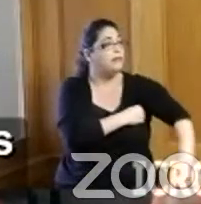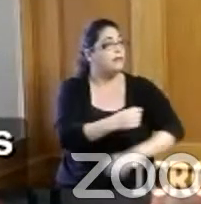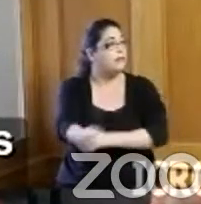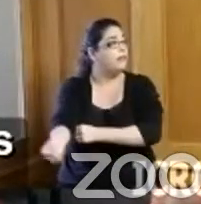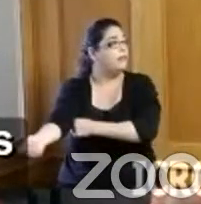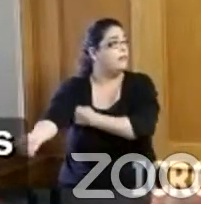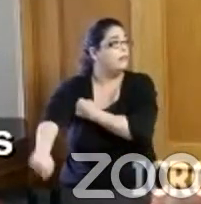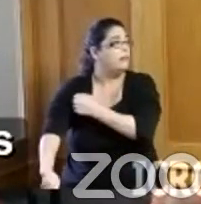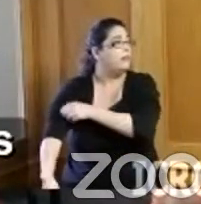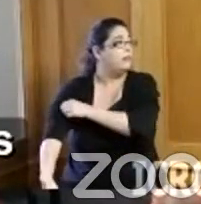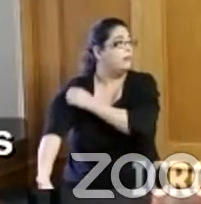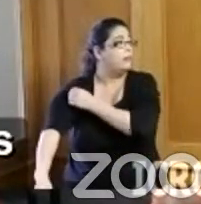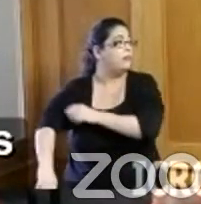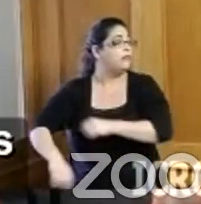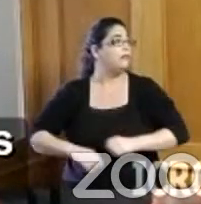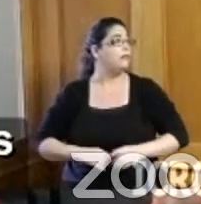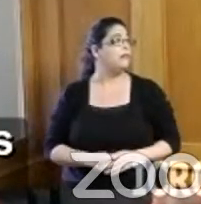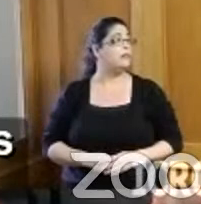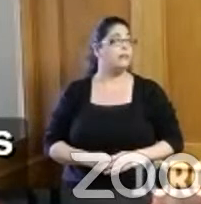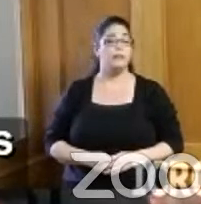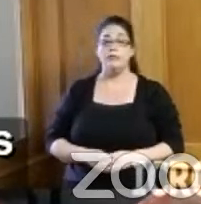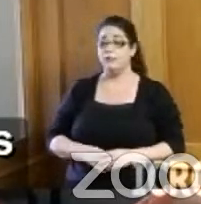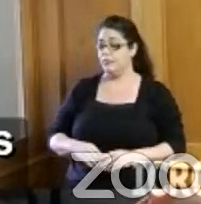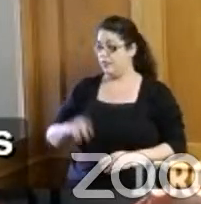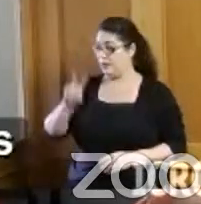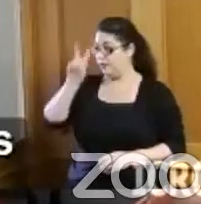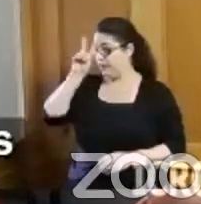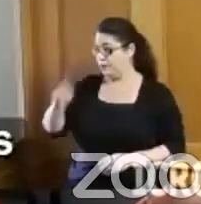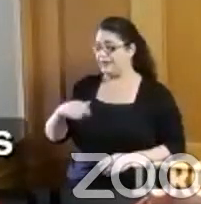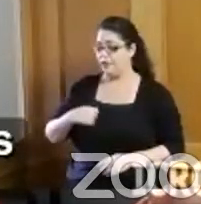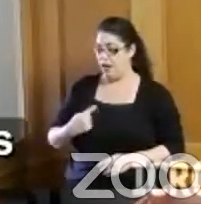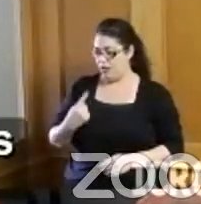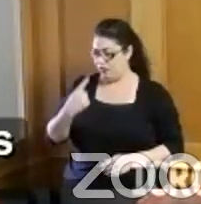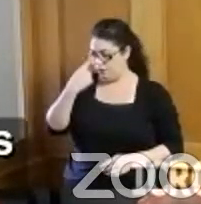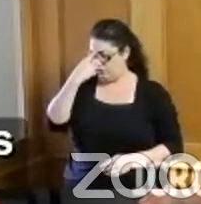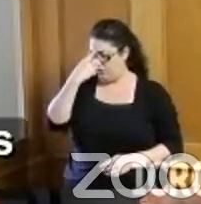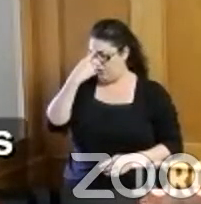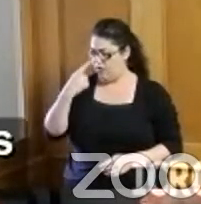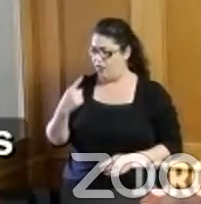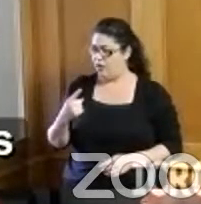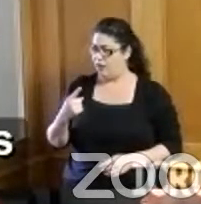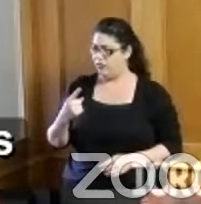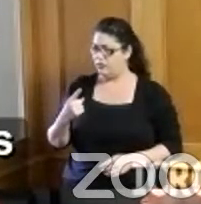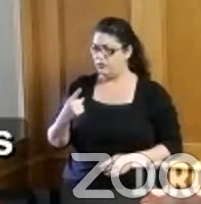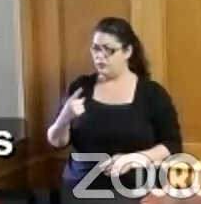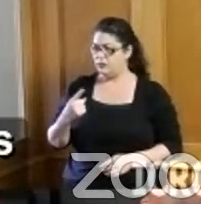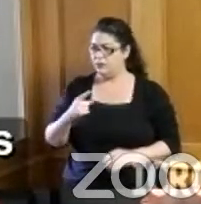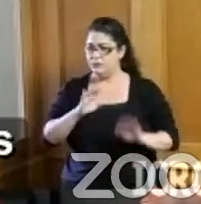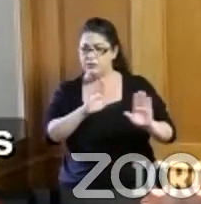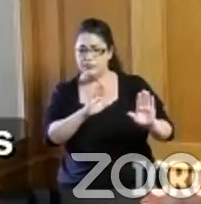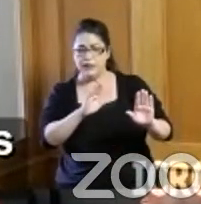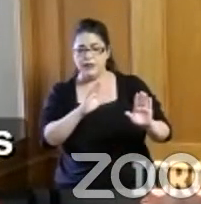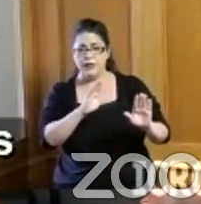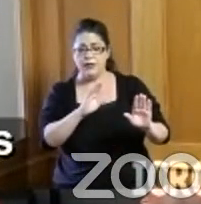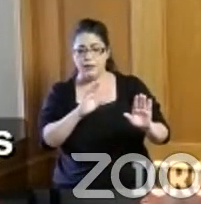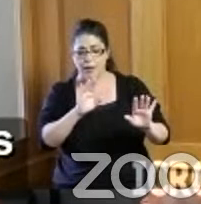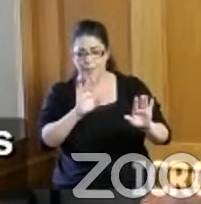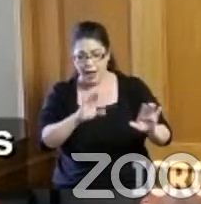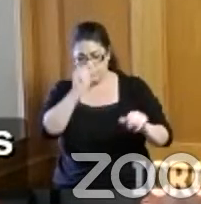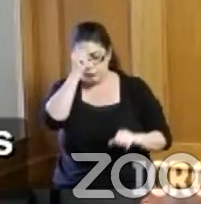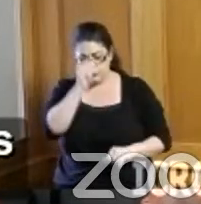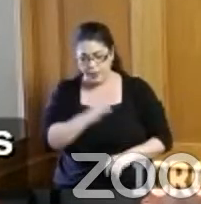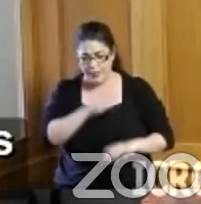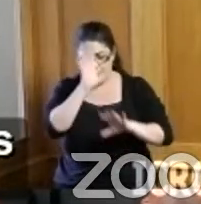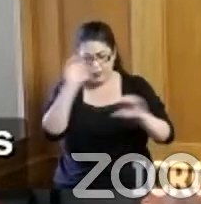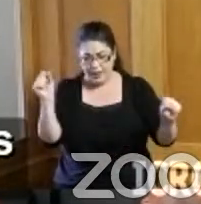I'd like to go with. Madam President, I thought on the agenda during the our